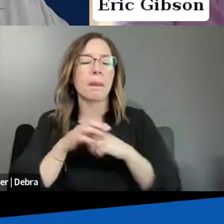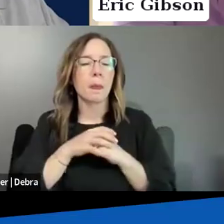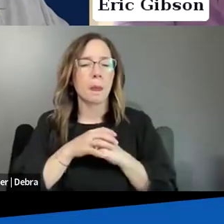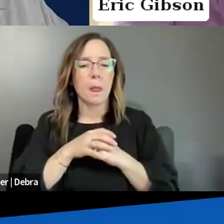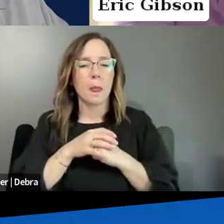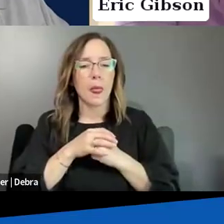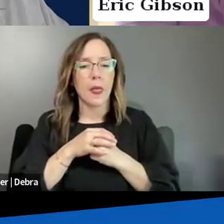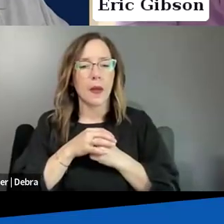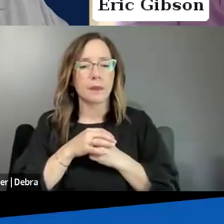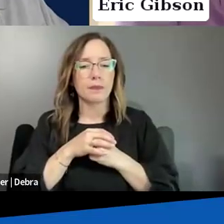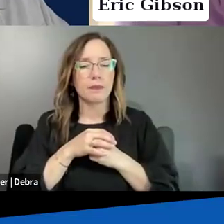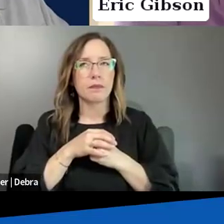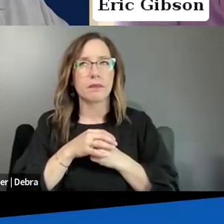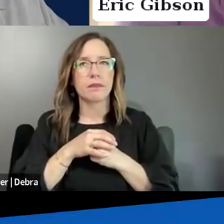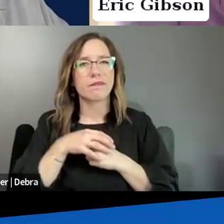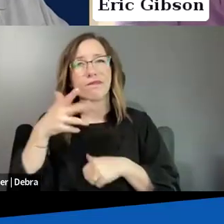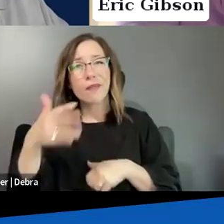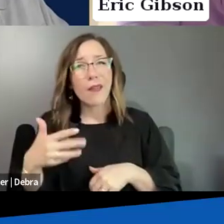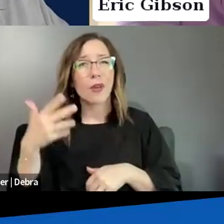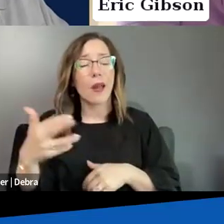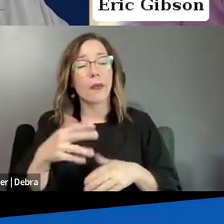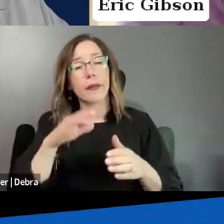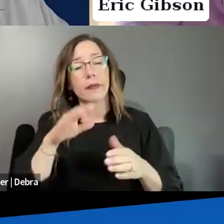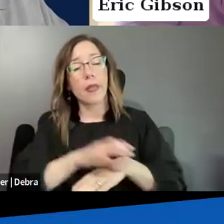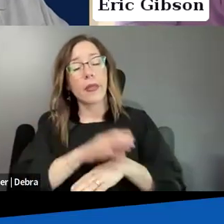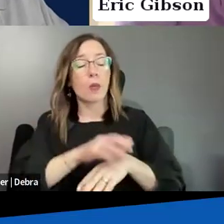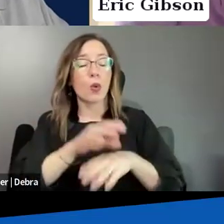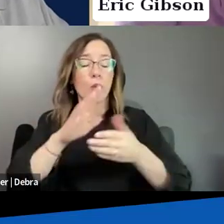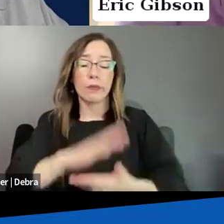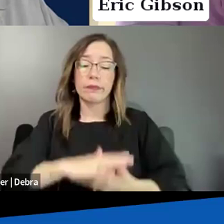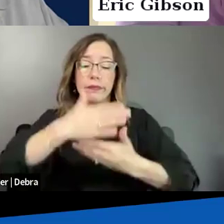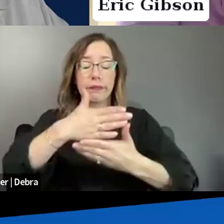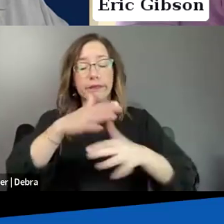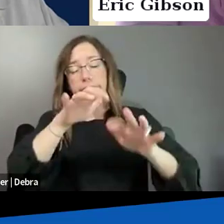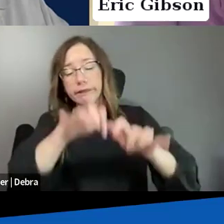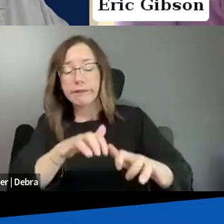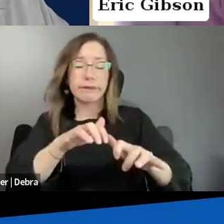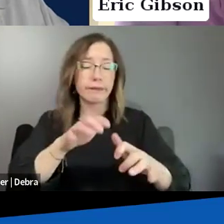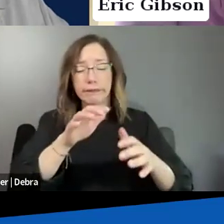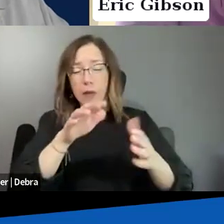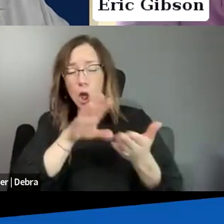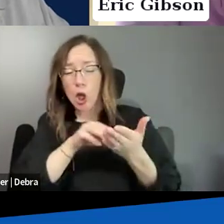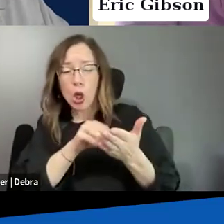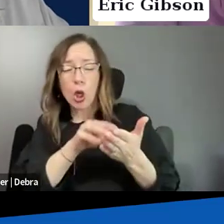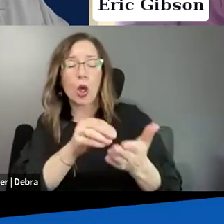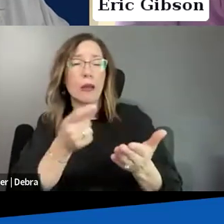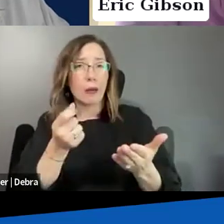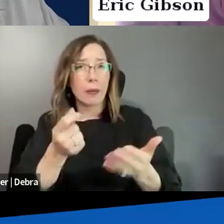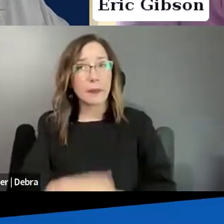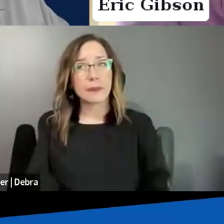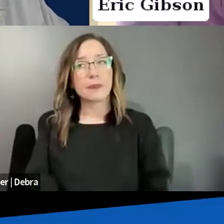to, every now and then get on your computer and kind of teach yourself a little bit of stuff.